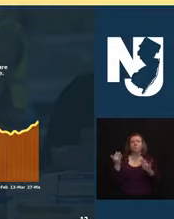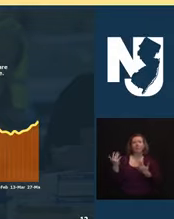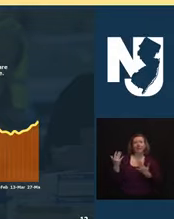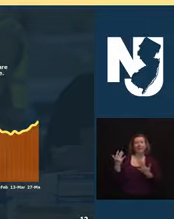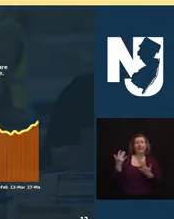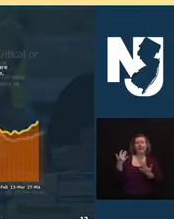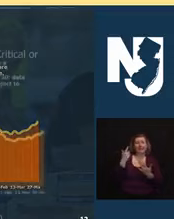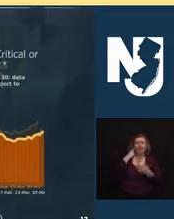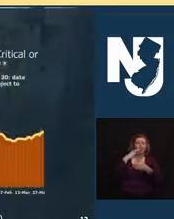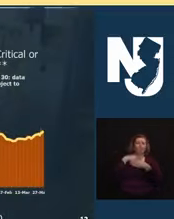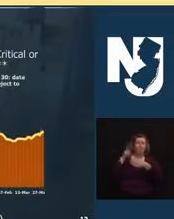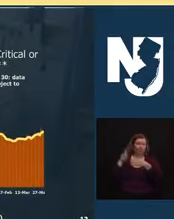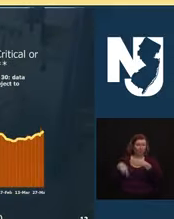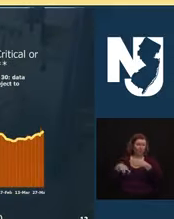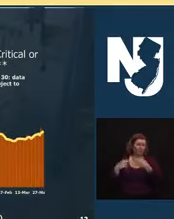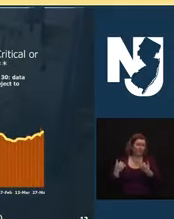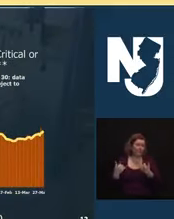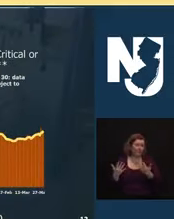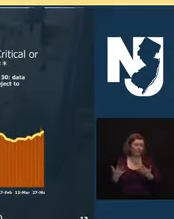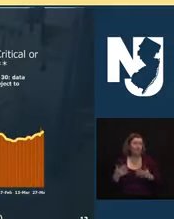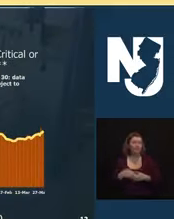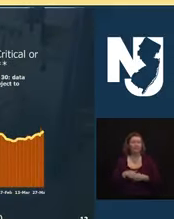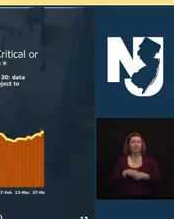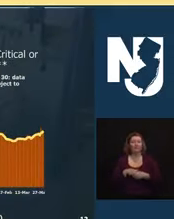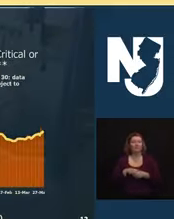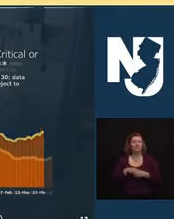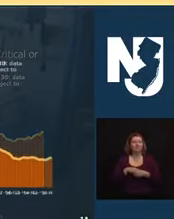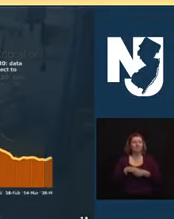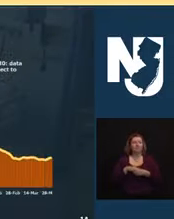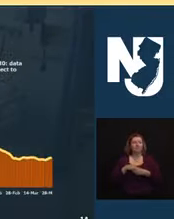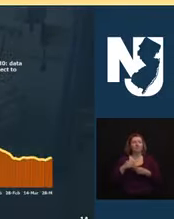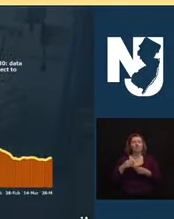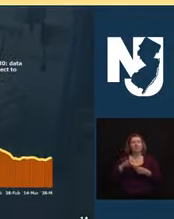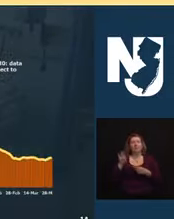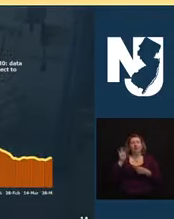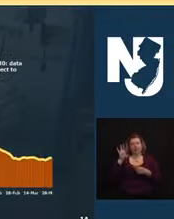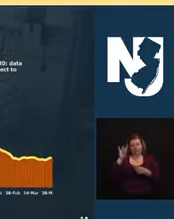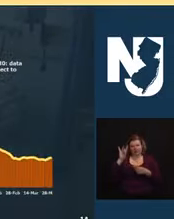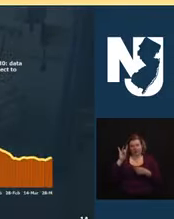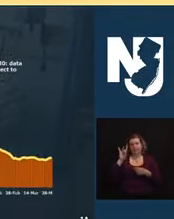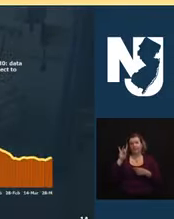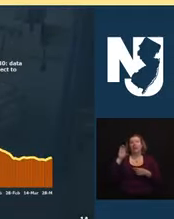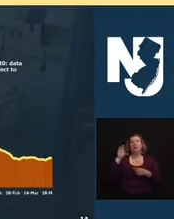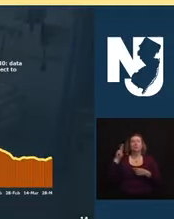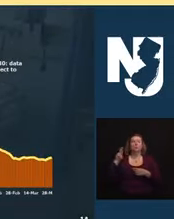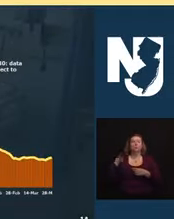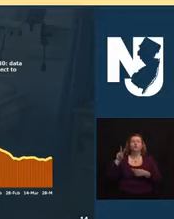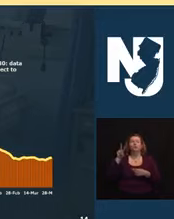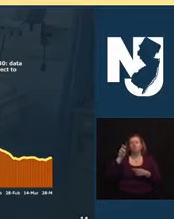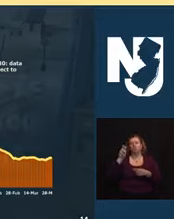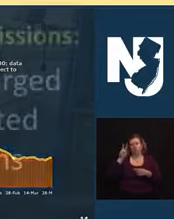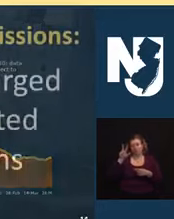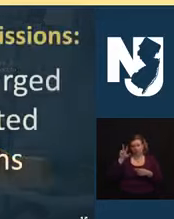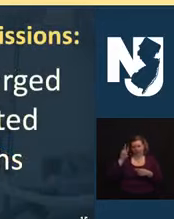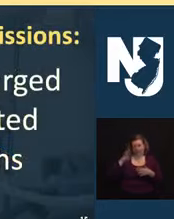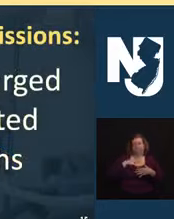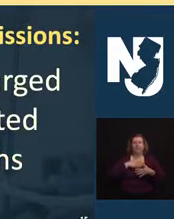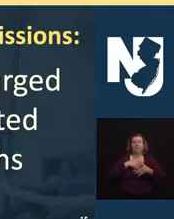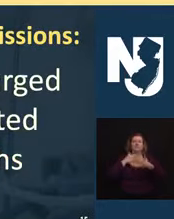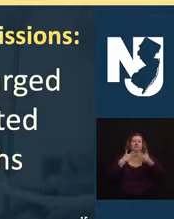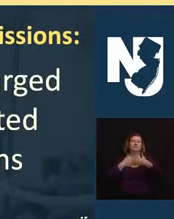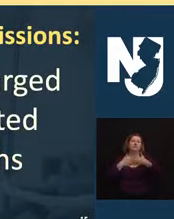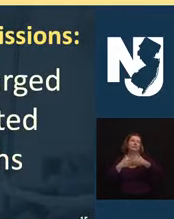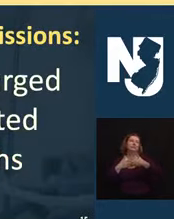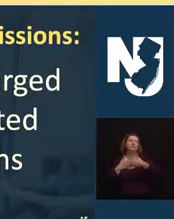were being treated in intensive care, 236 ventilators in use, 298 live patients left